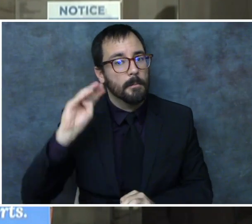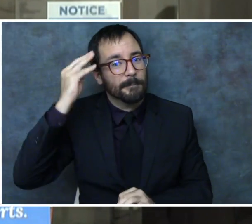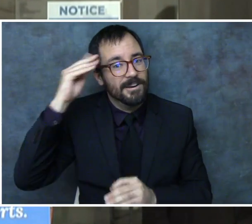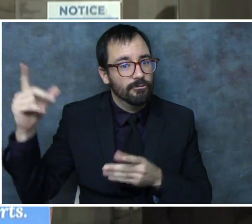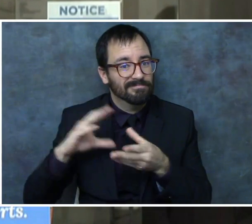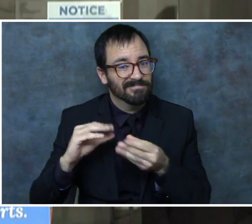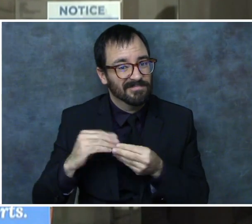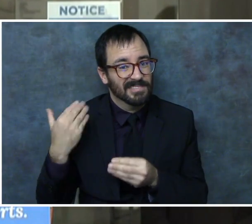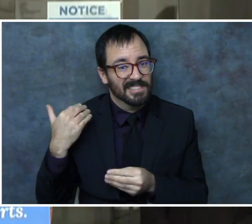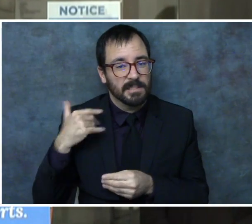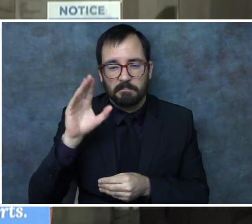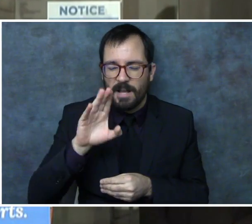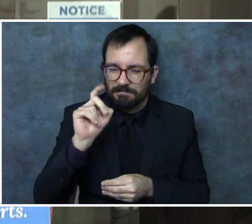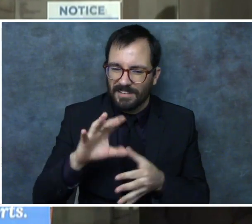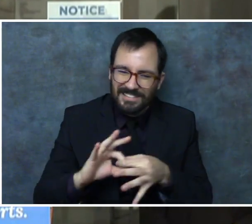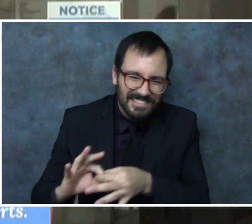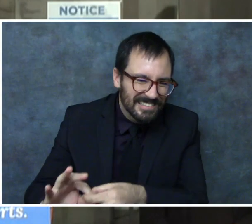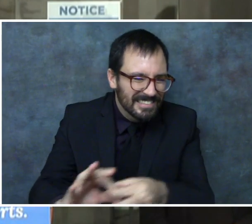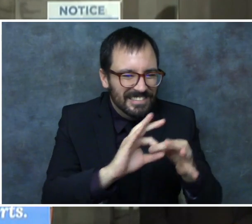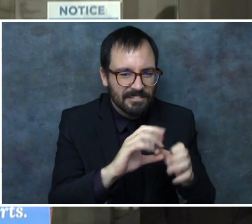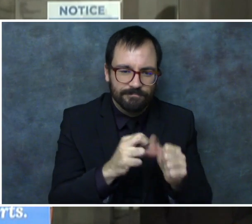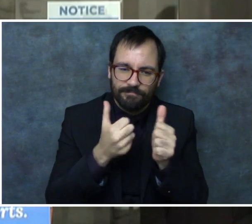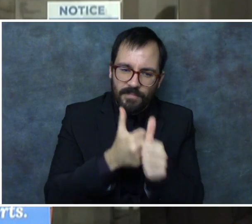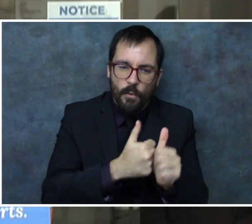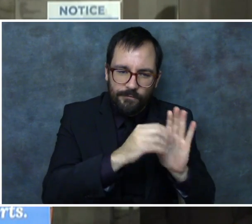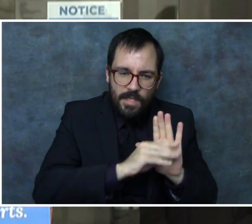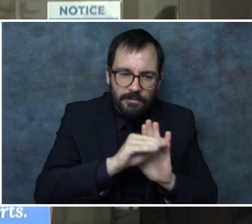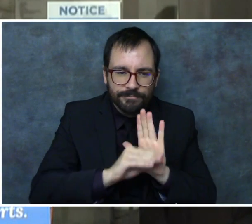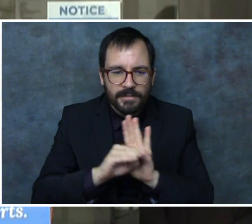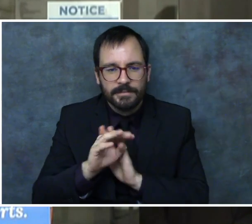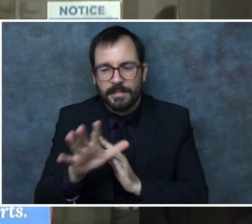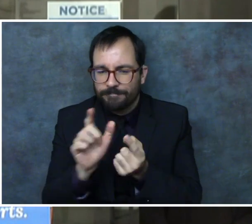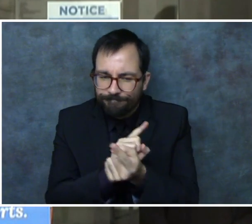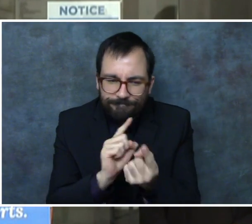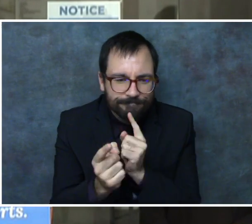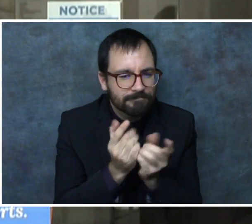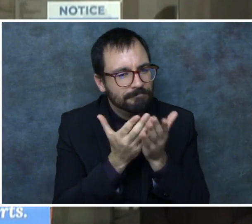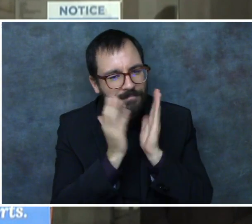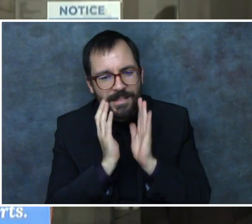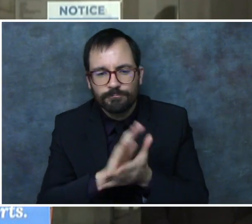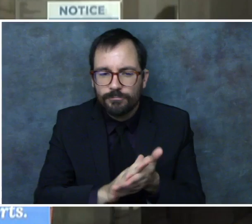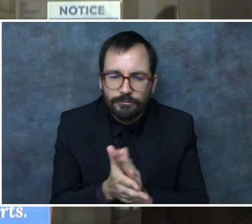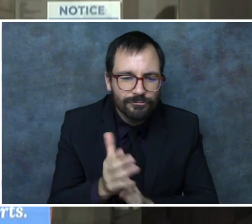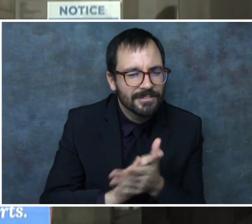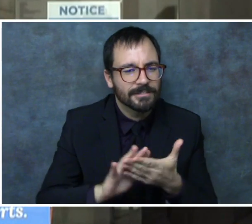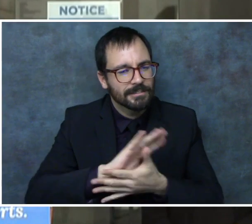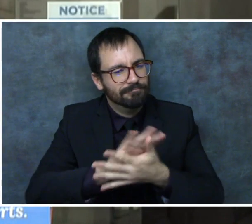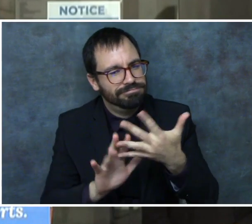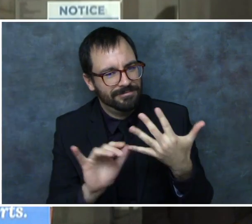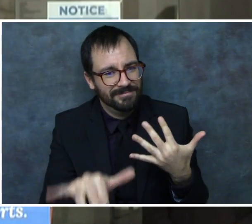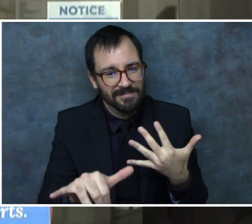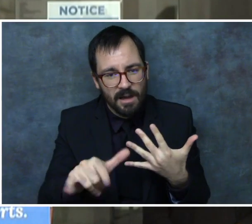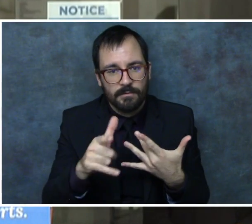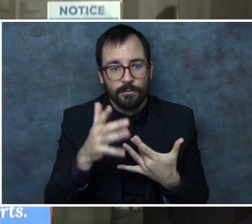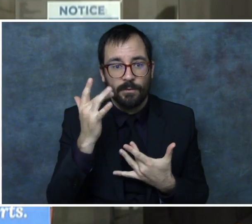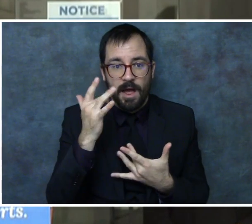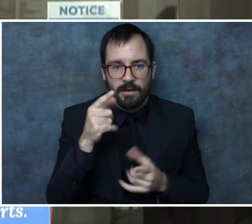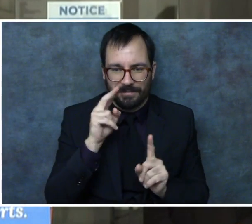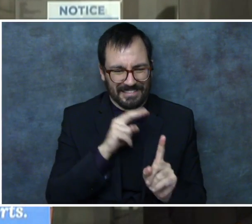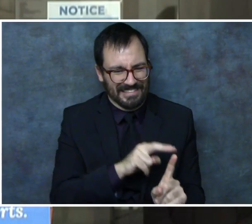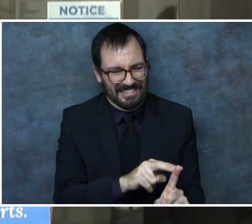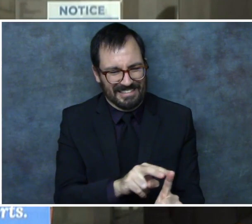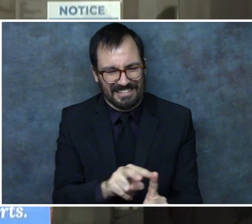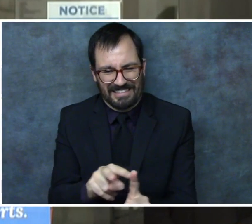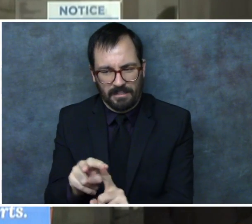in groups and wash their hands, all that's really important because we're talking about cases, just to give you a sense, if we had I think we had roughly a little less